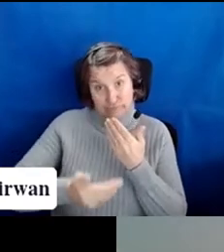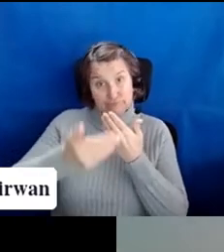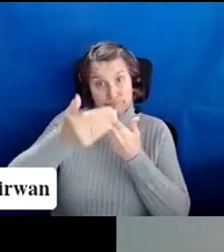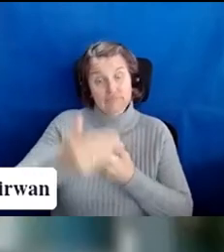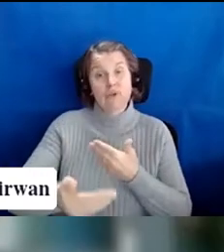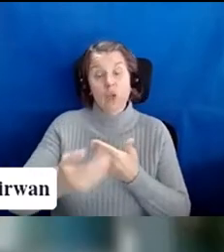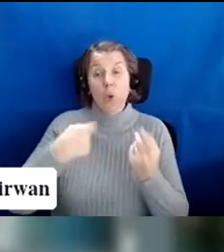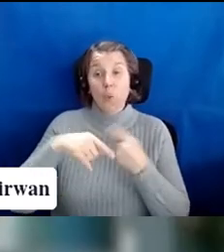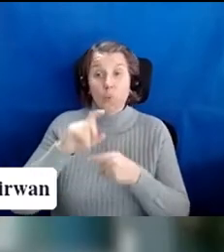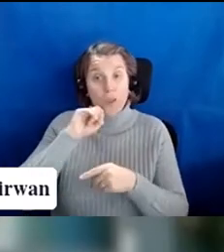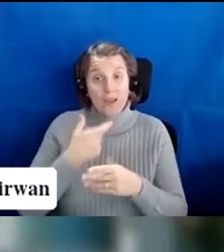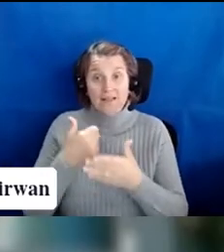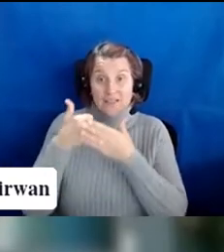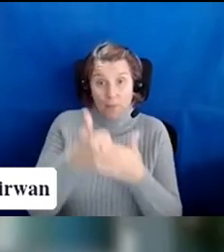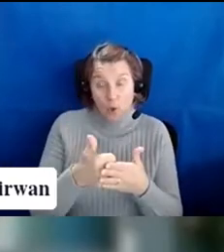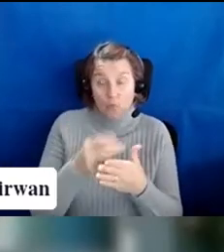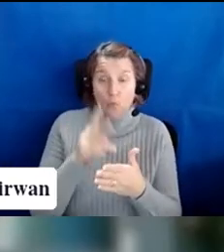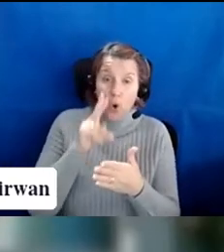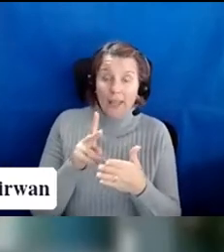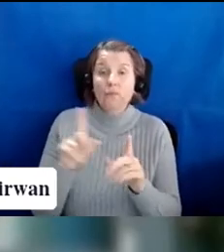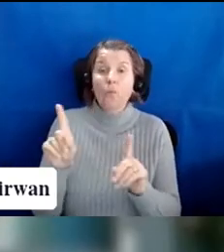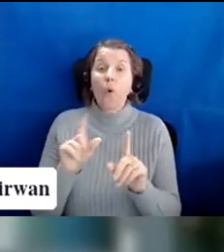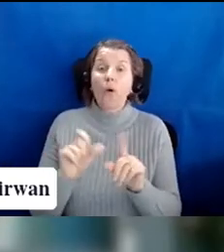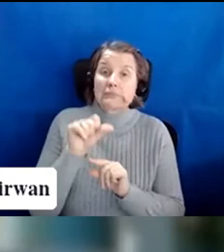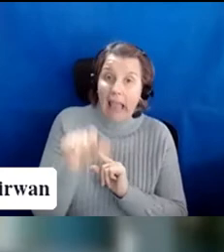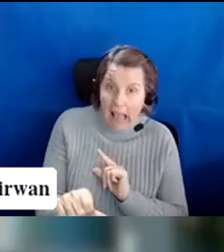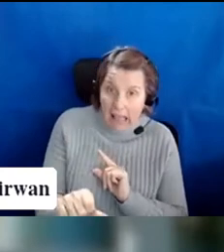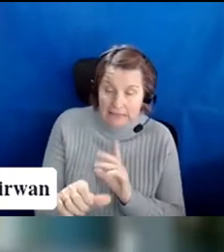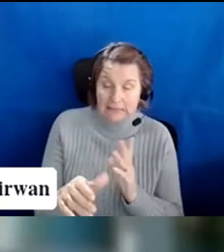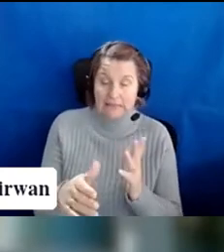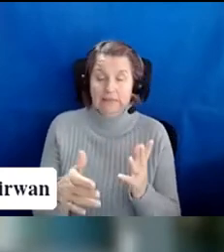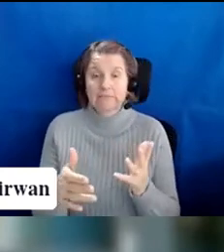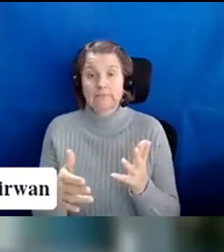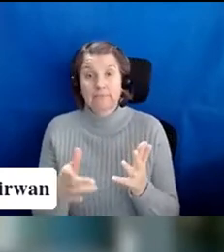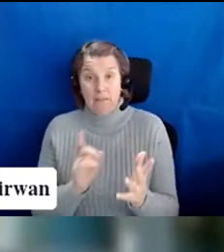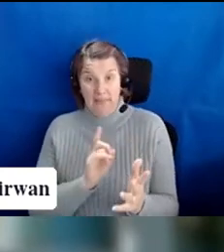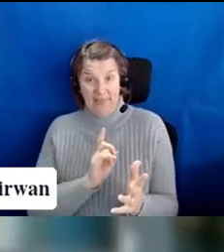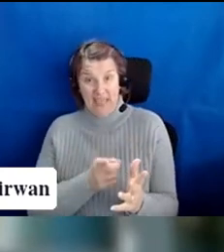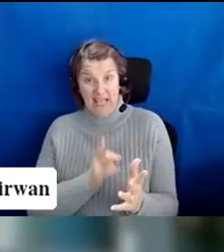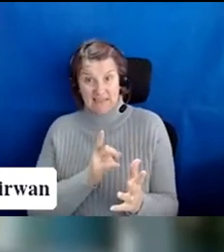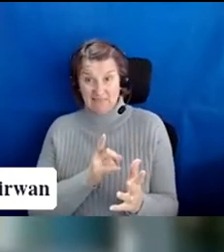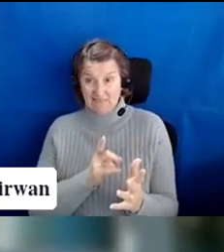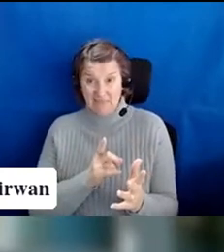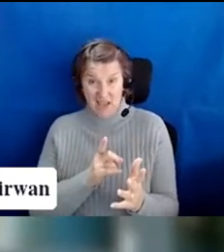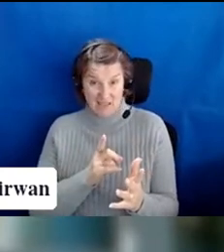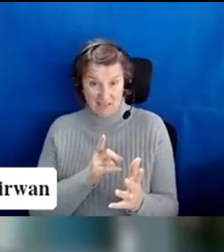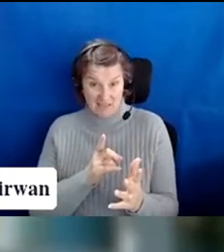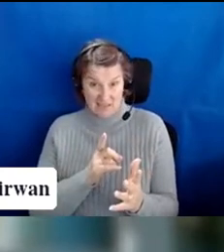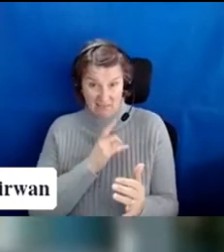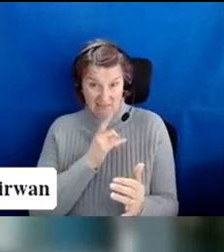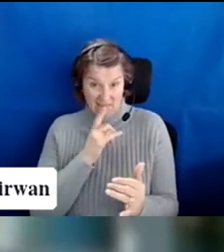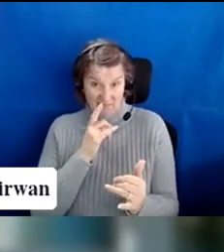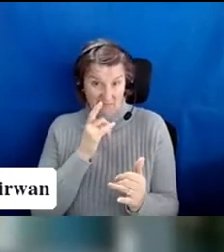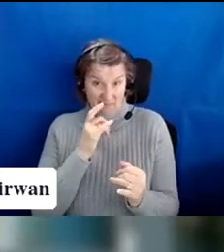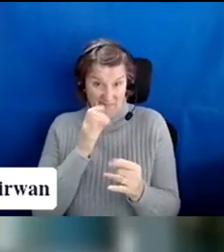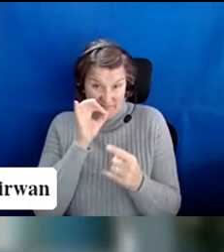will support you in looking at your next steps. But you know, it is a finite piece of work that we're